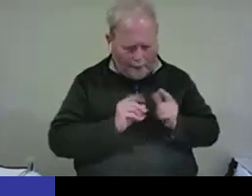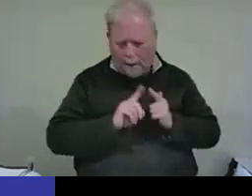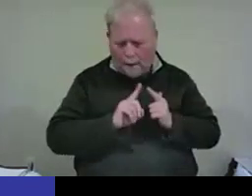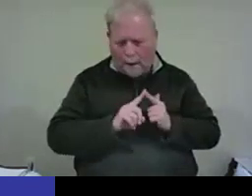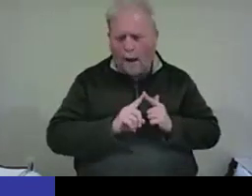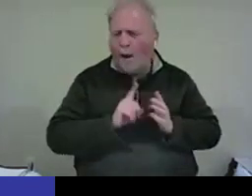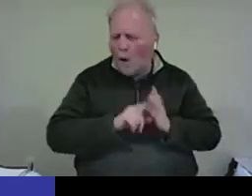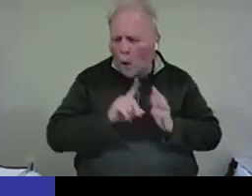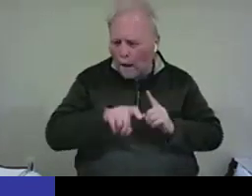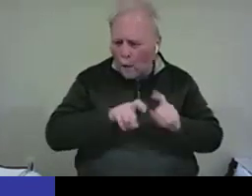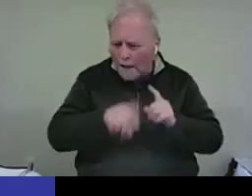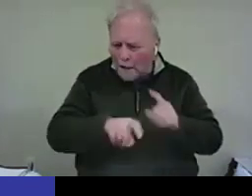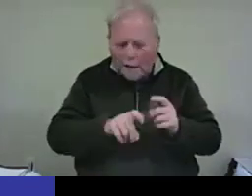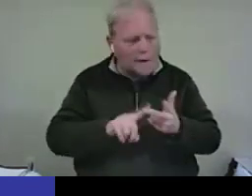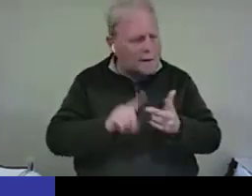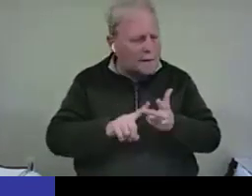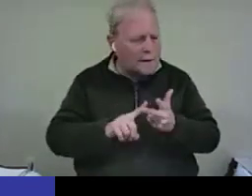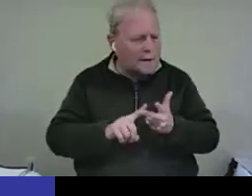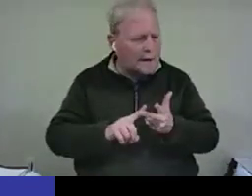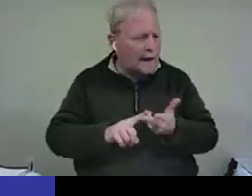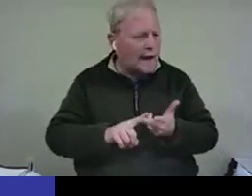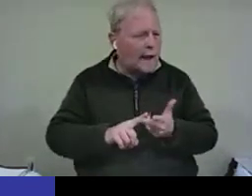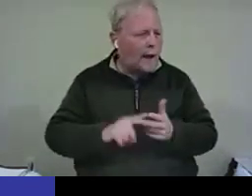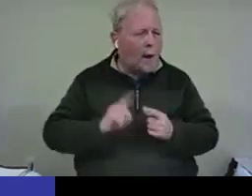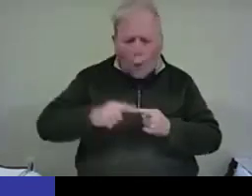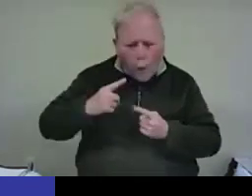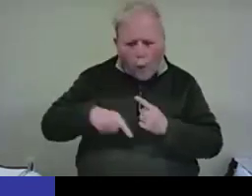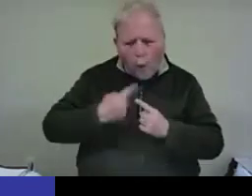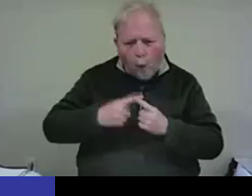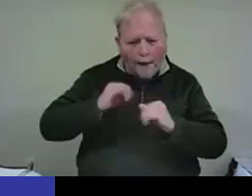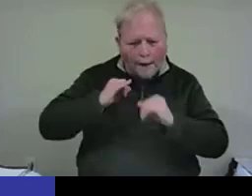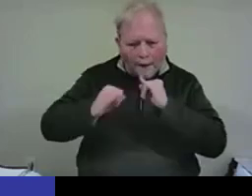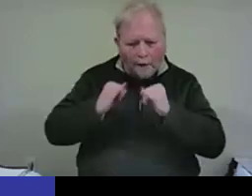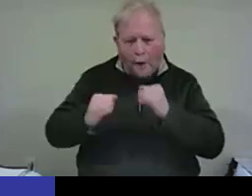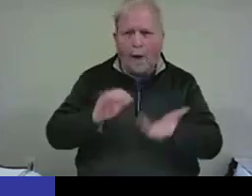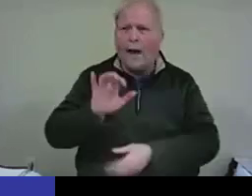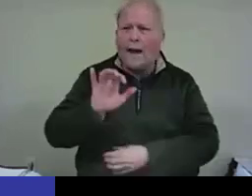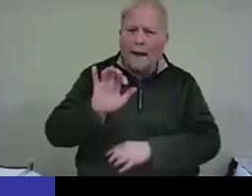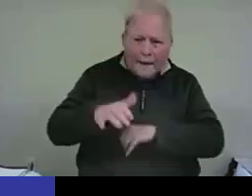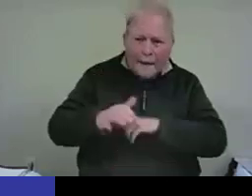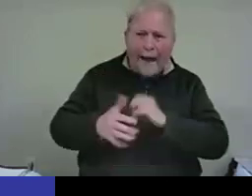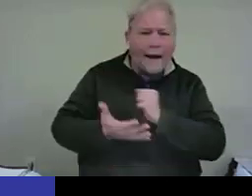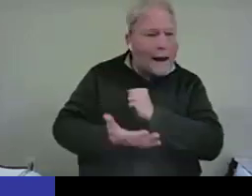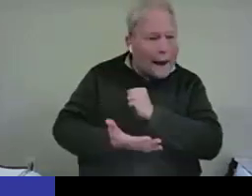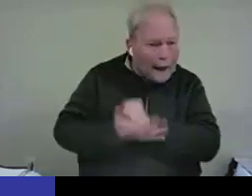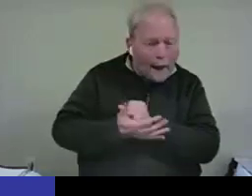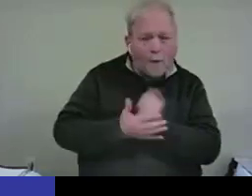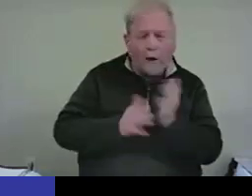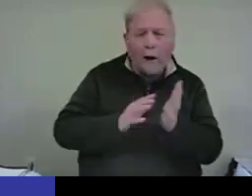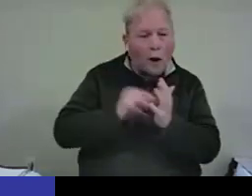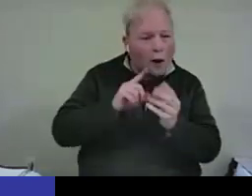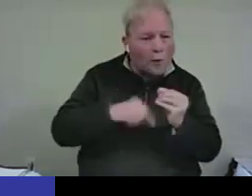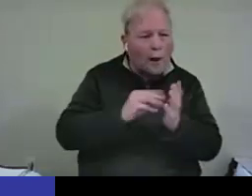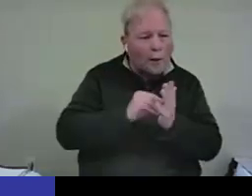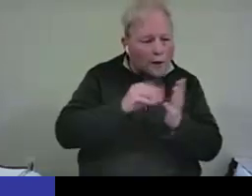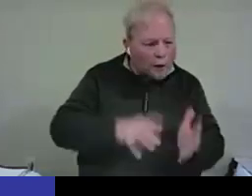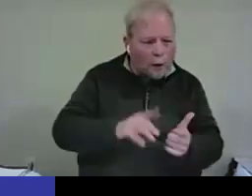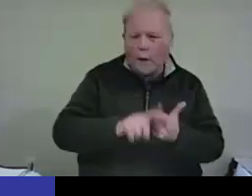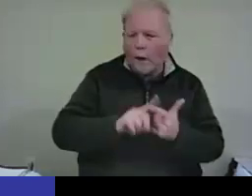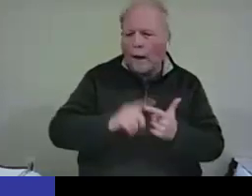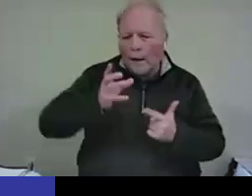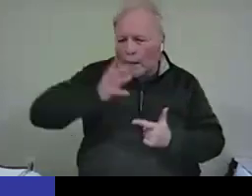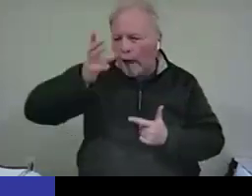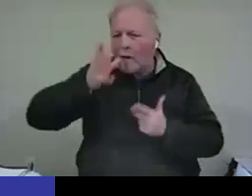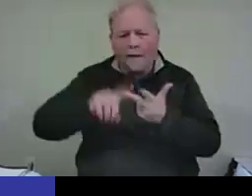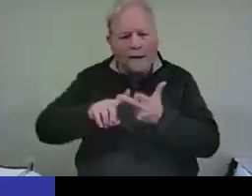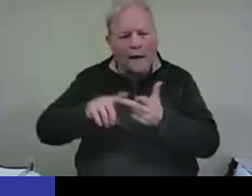a positive collaborative relationship with students and parents, to learn about their family, to learn about their culture and values. And these are no doubt